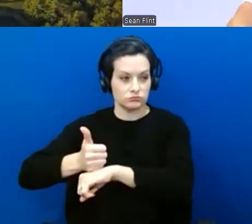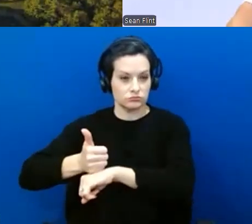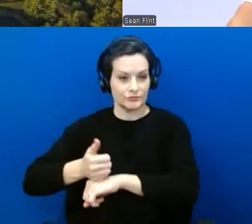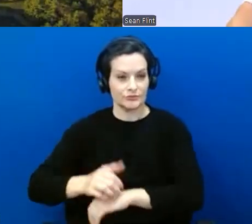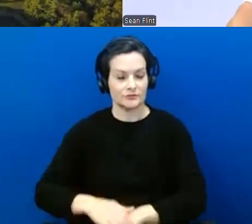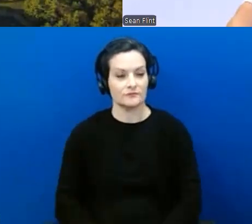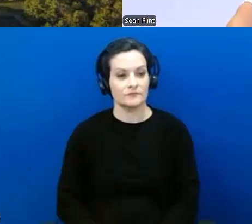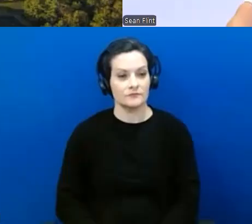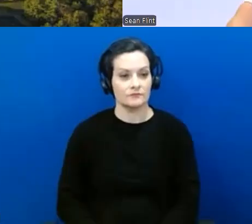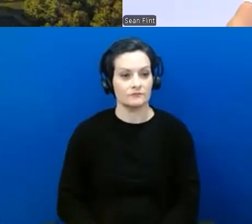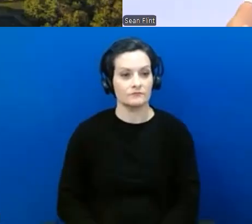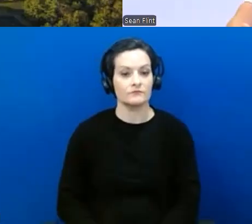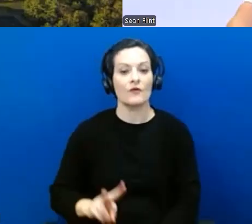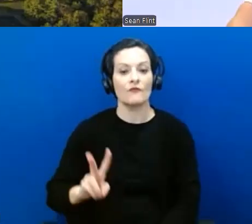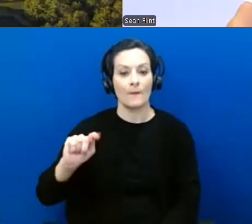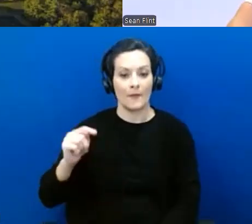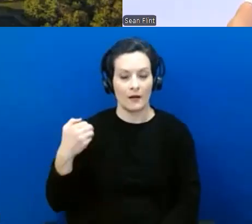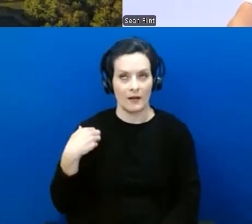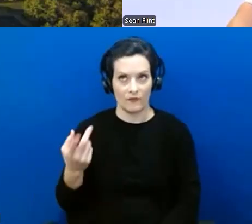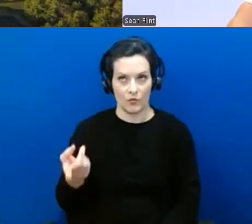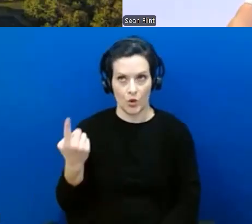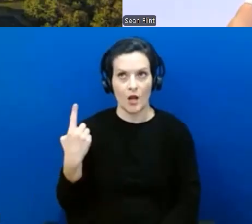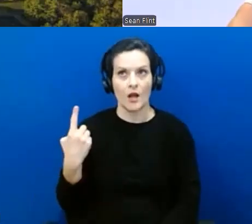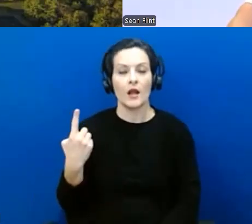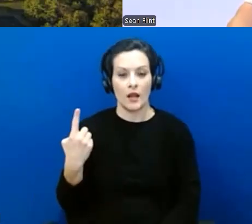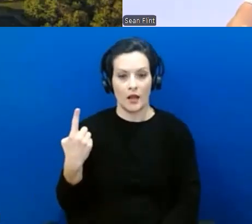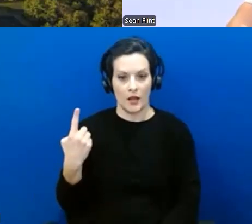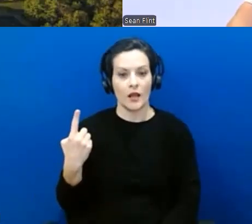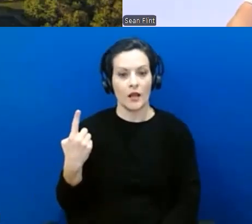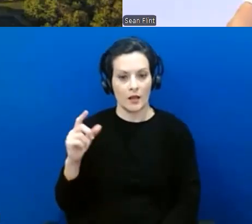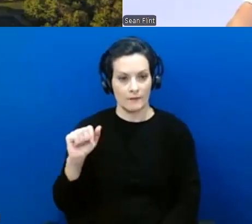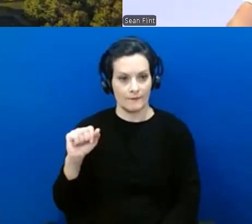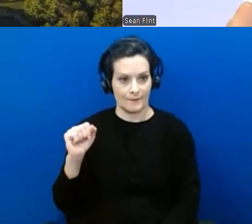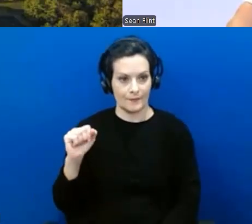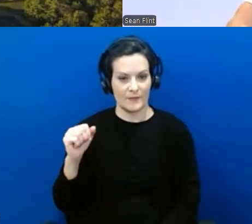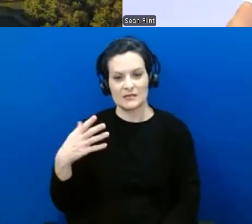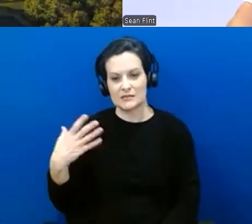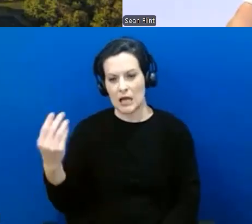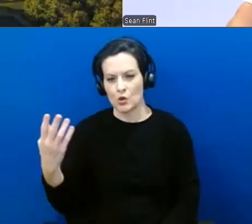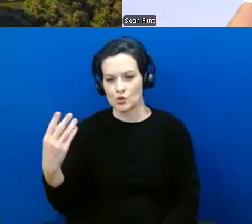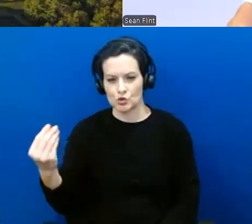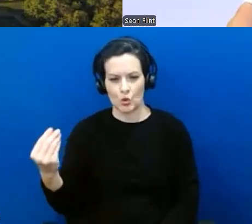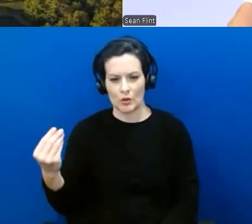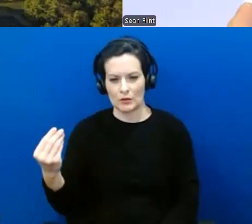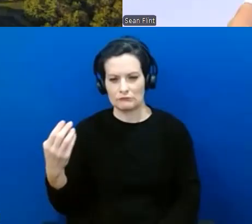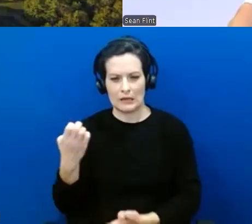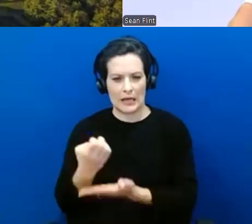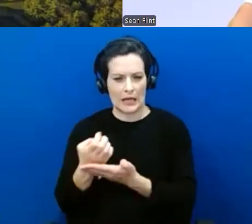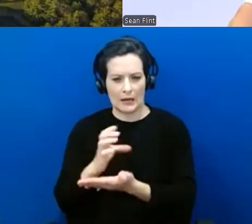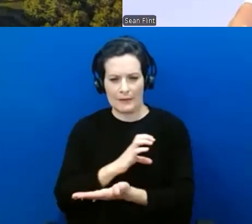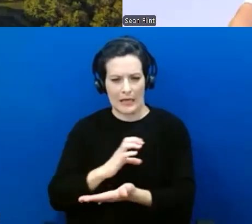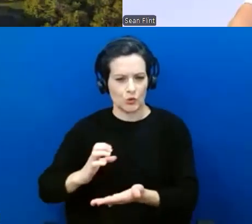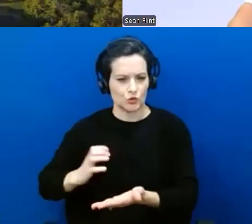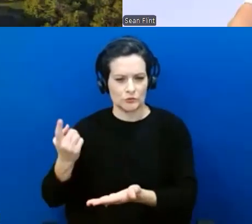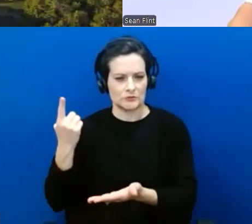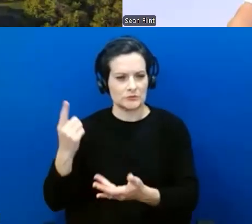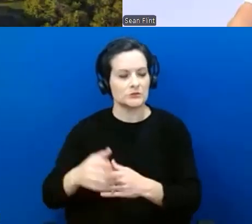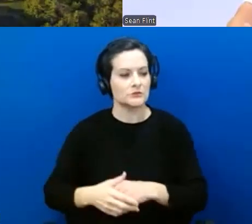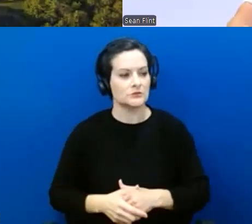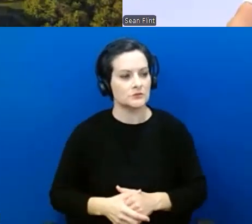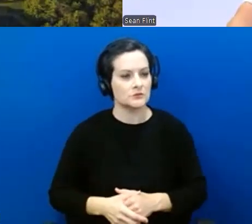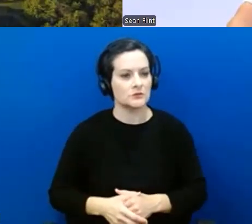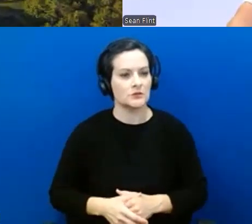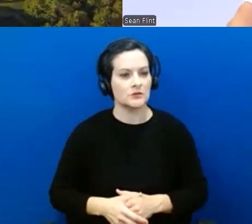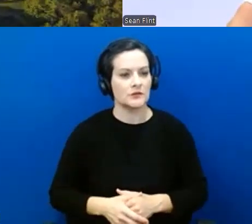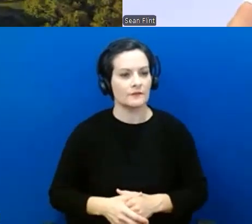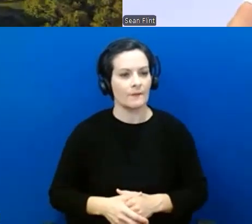There's one in Vermont, Vermont Outdoor Recreation Economic Council. And I